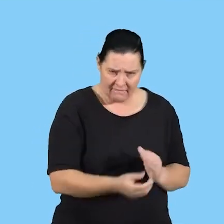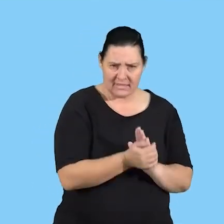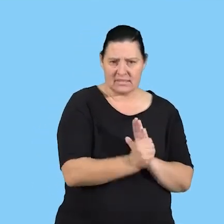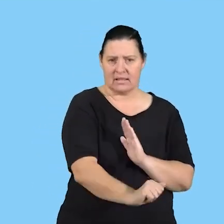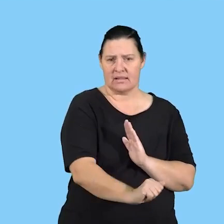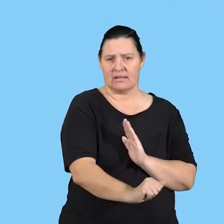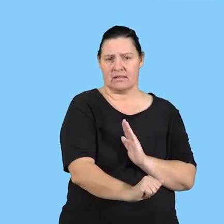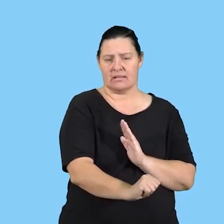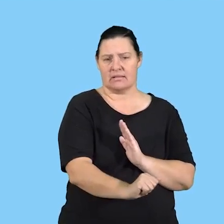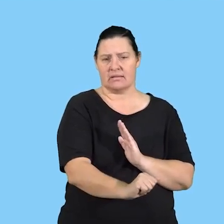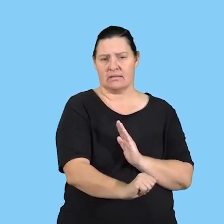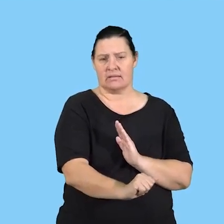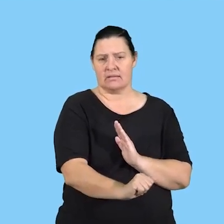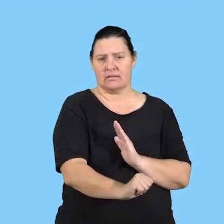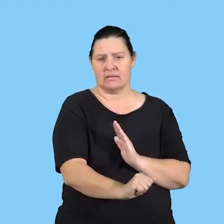talents,